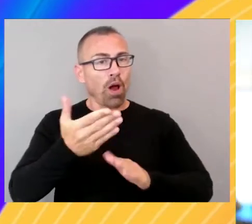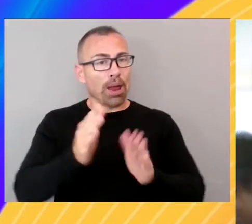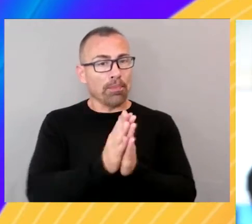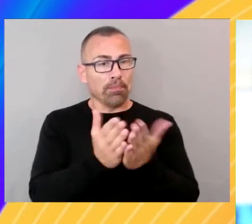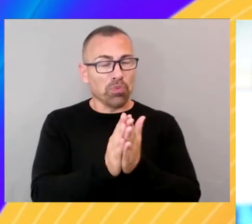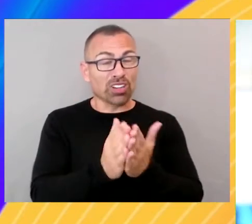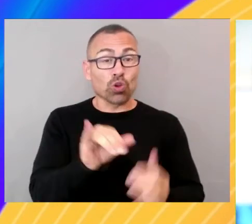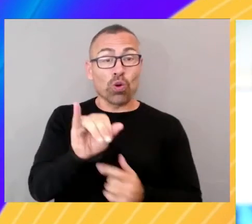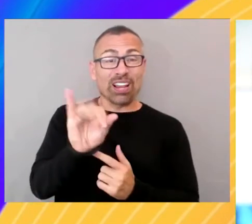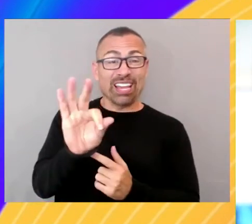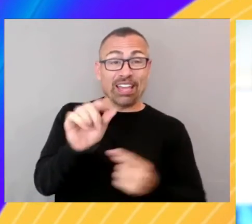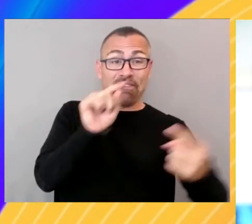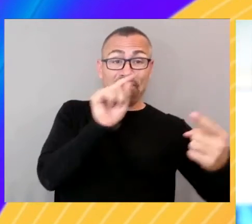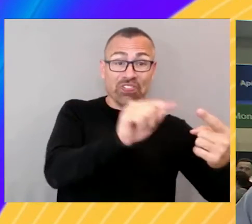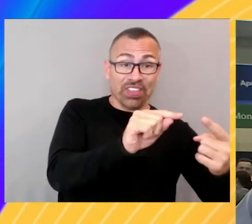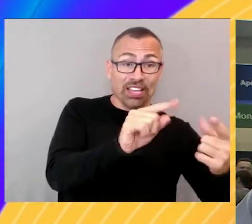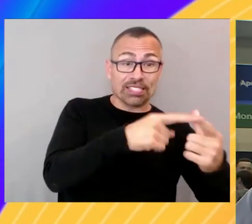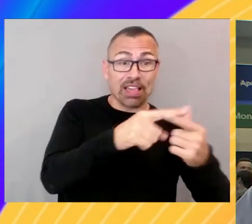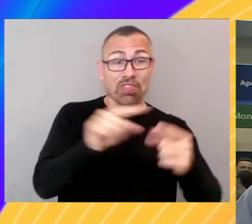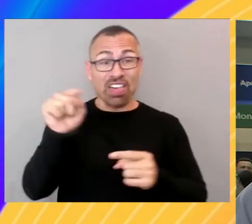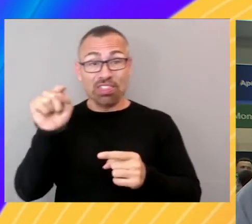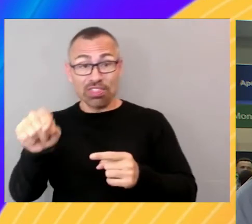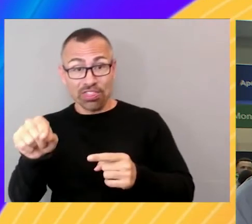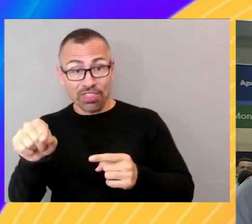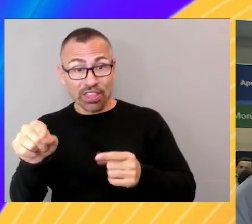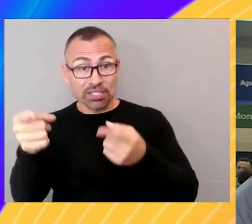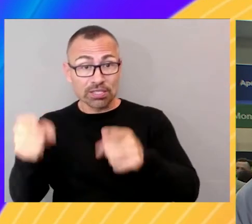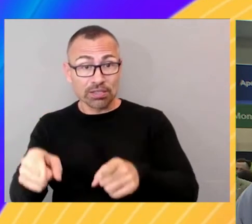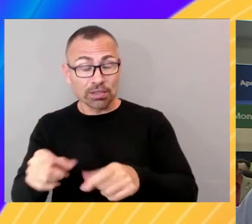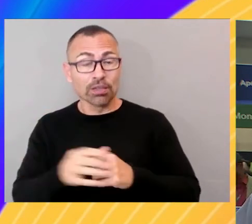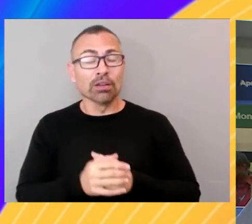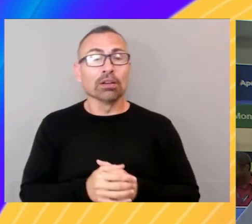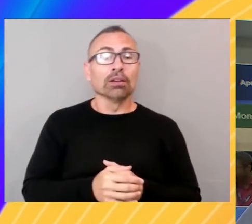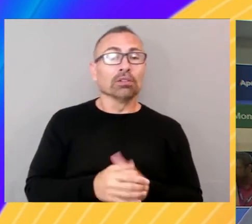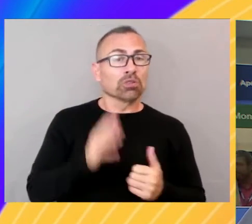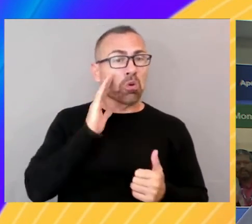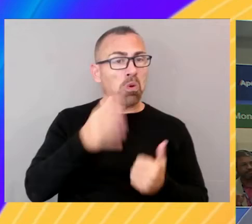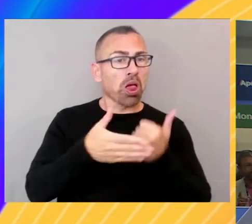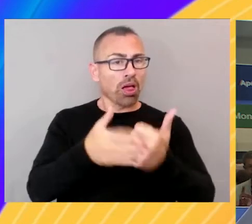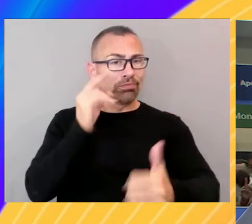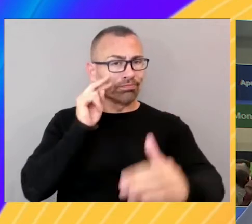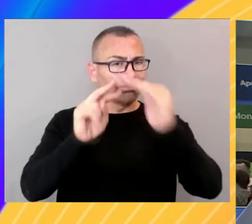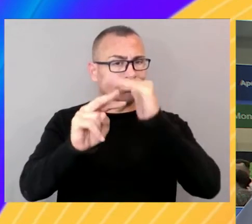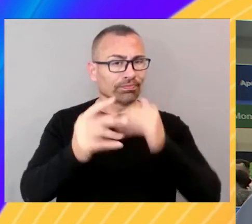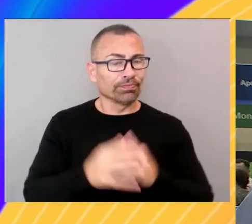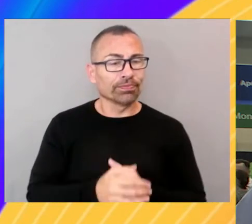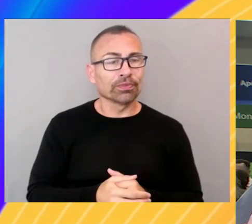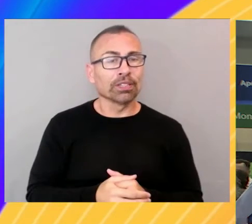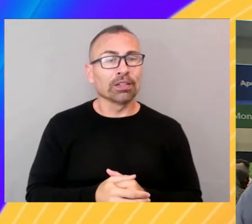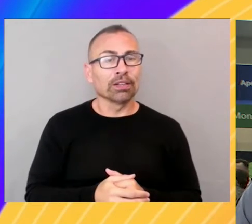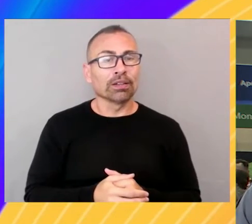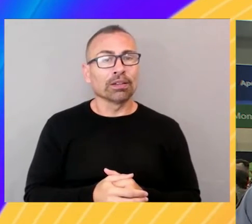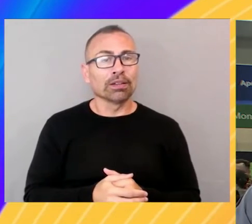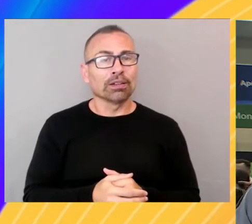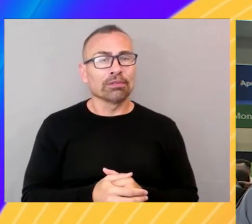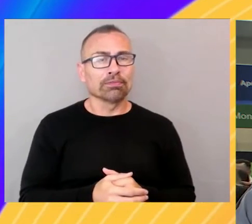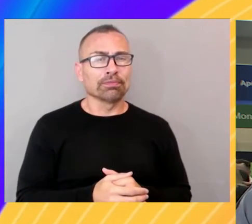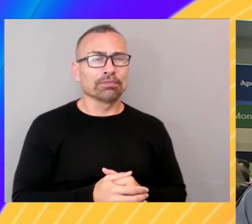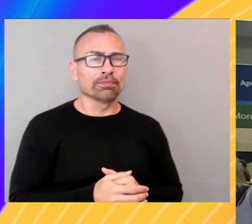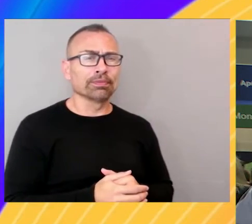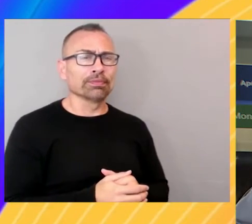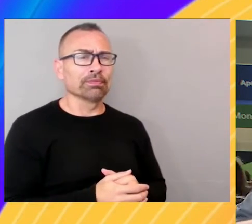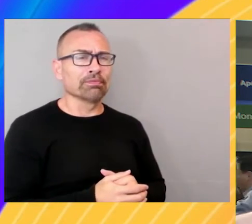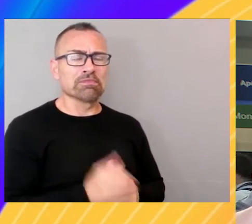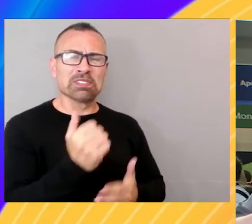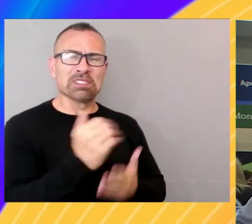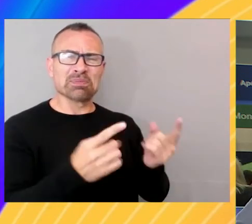help you out. Yeah, and I can see sometimes along the lines of your example, someone might say, well, are you doing chaos engineering? And that might scare people and might be,